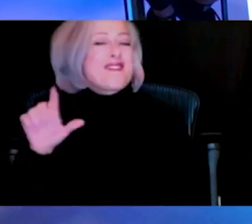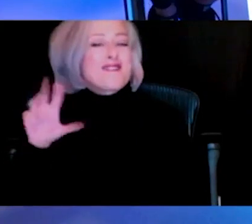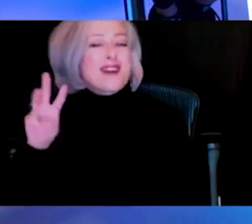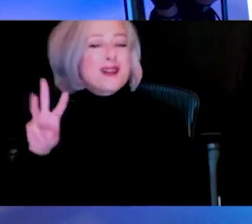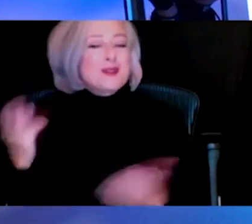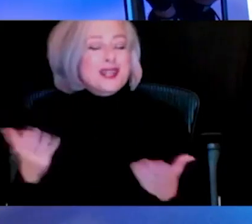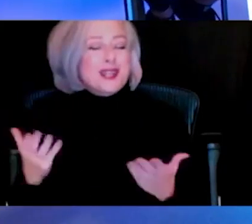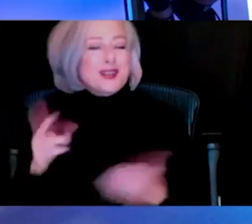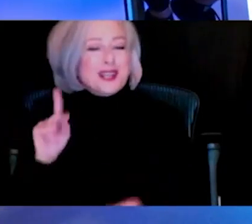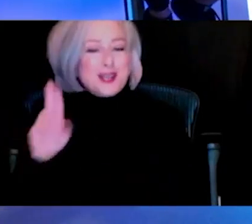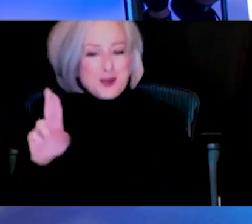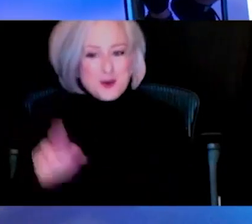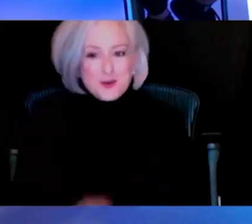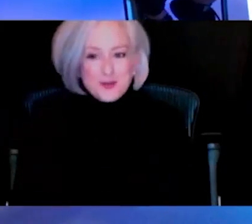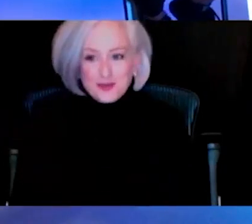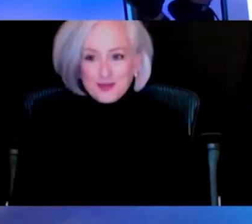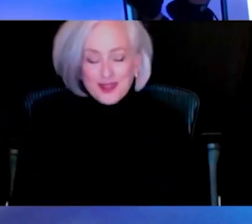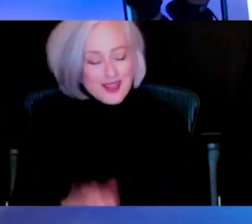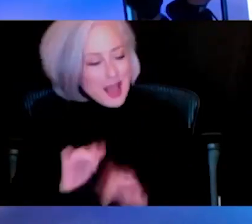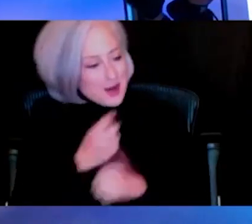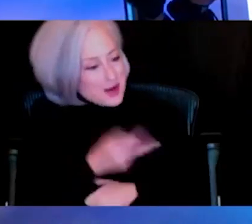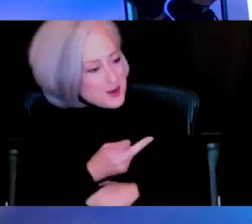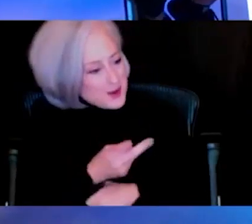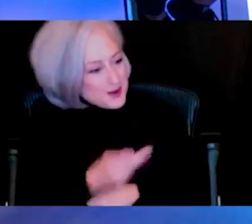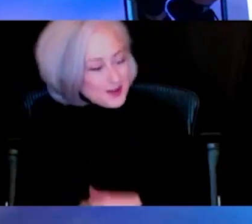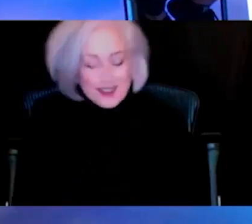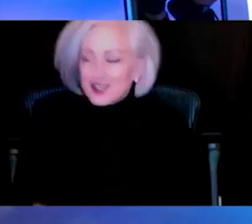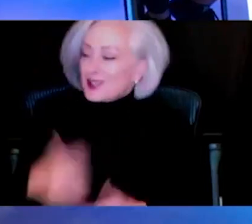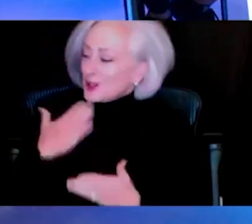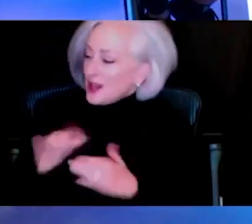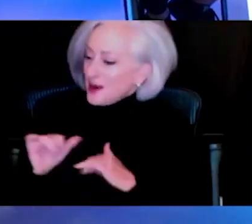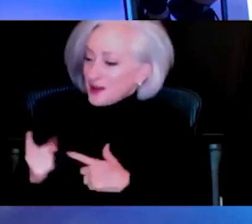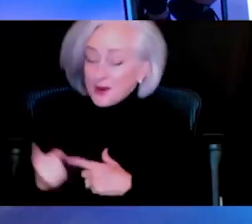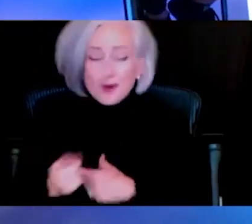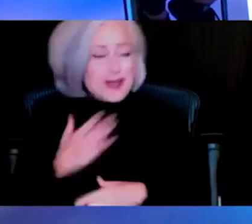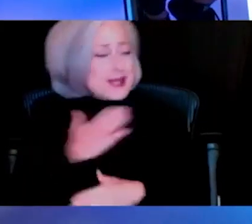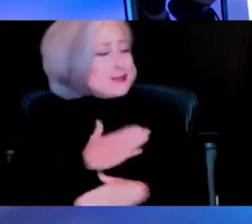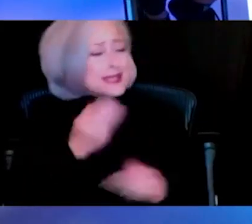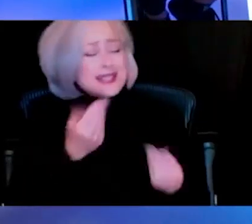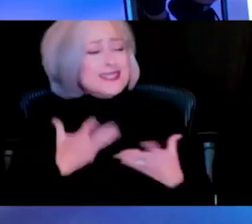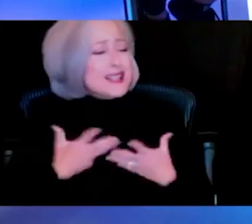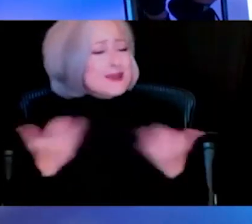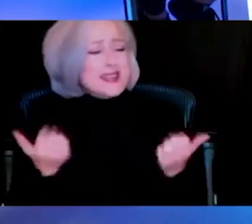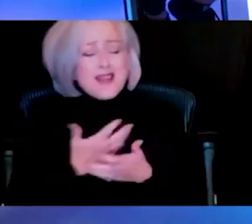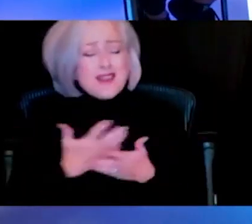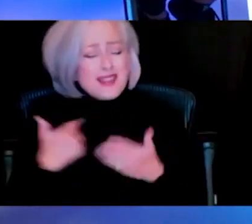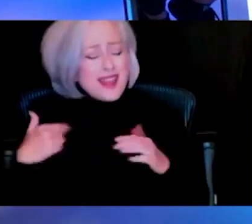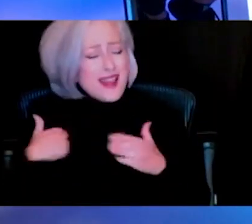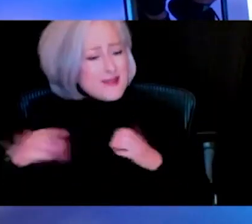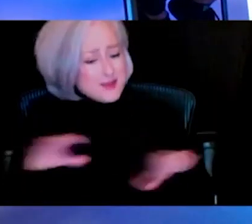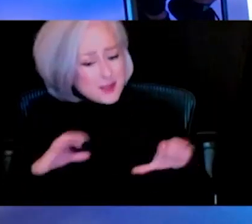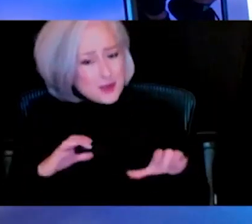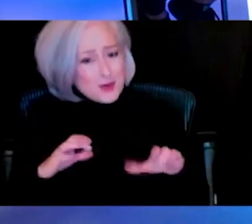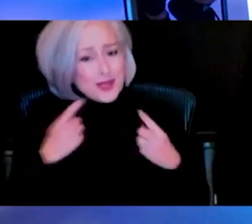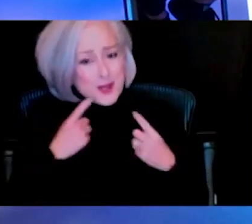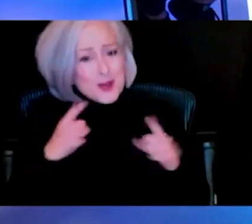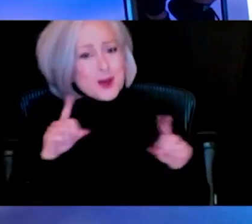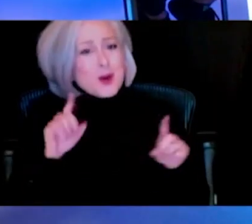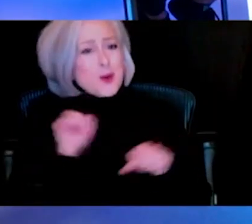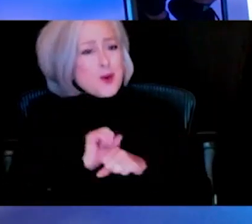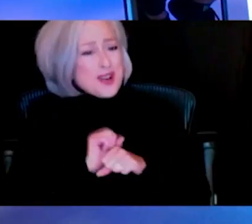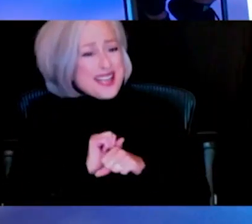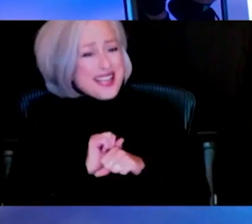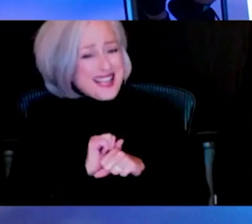I said when you walked in, I said, please give me some good news today. Please say all the things that I've been doing and spending my money on are working. Not necessarily going to be the case, is